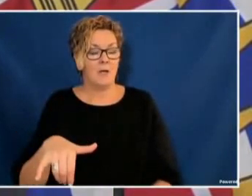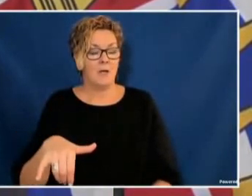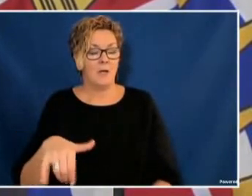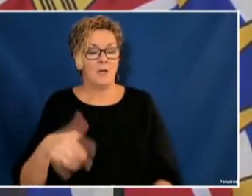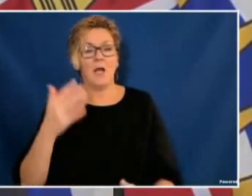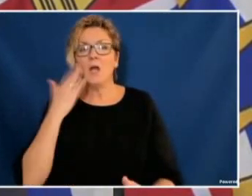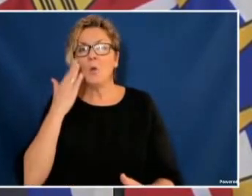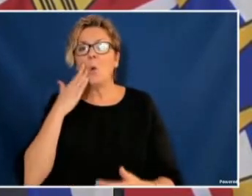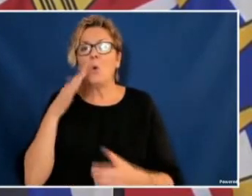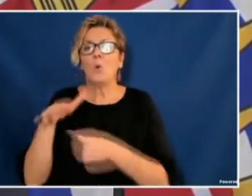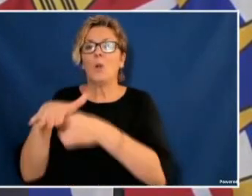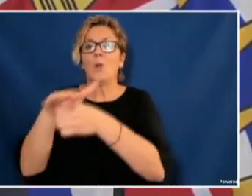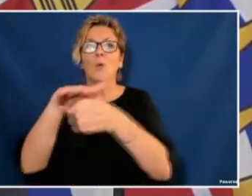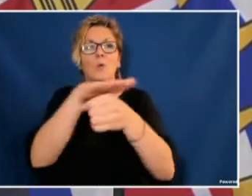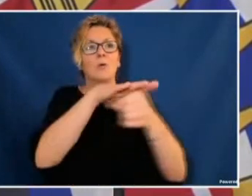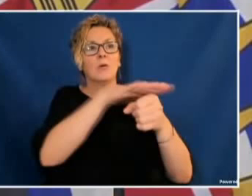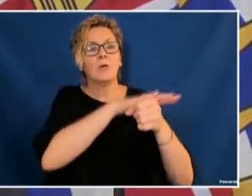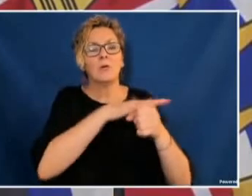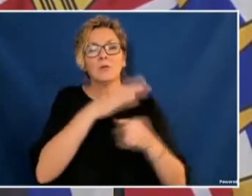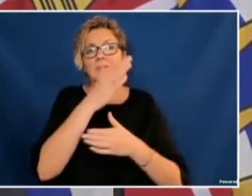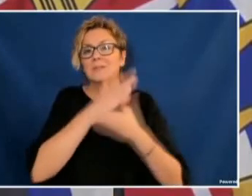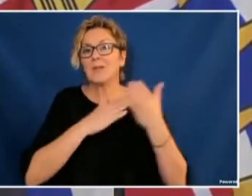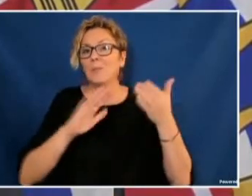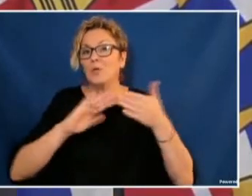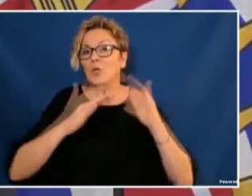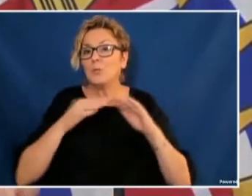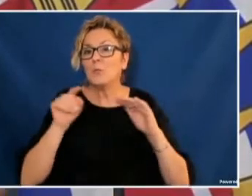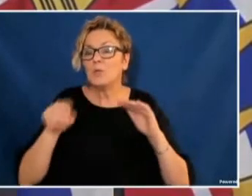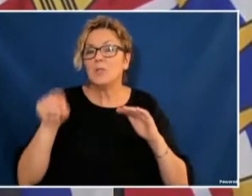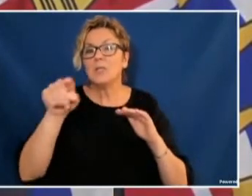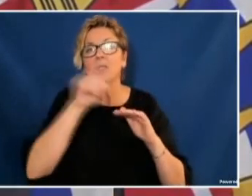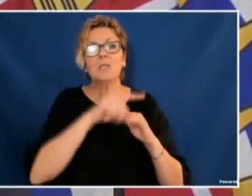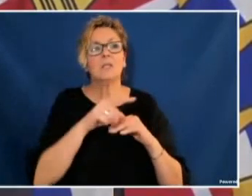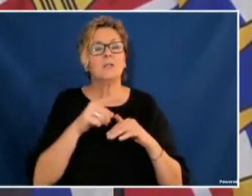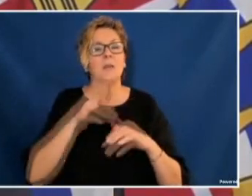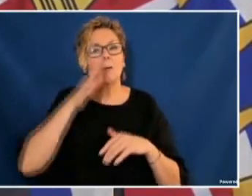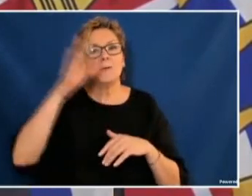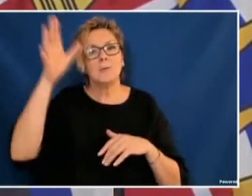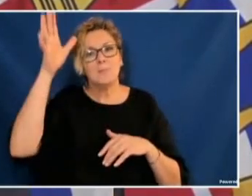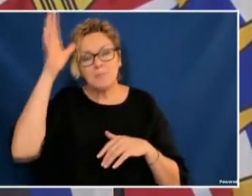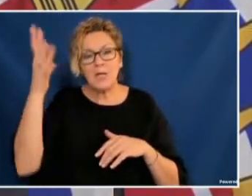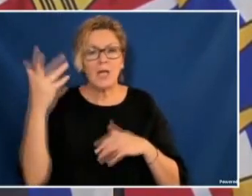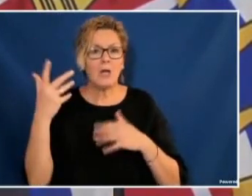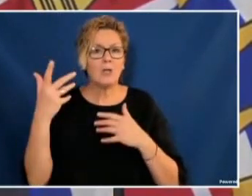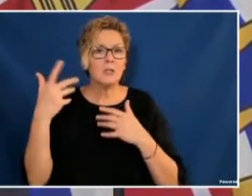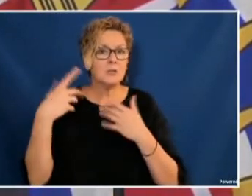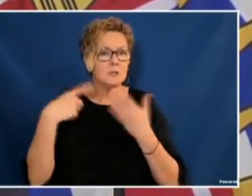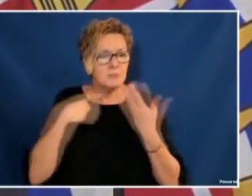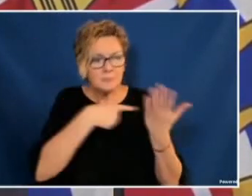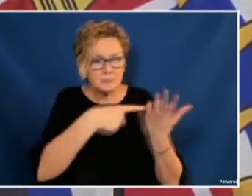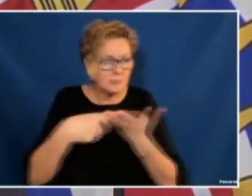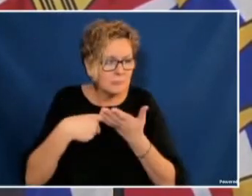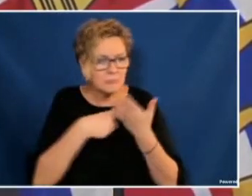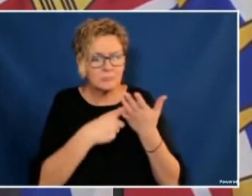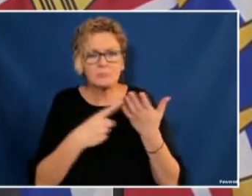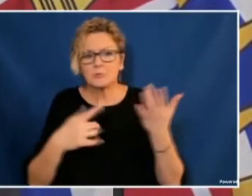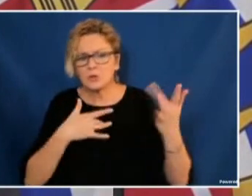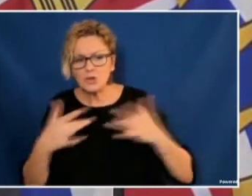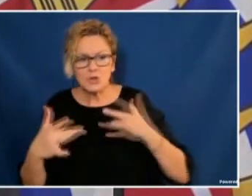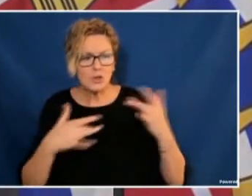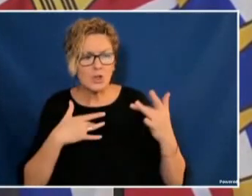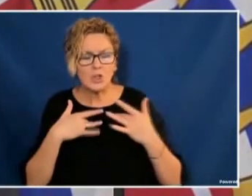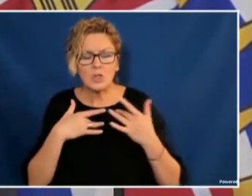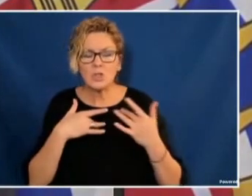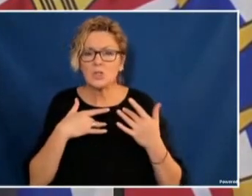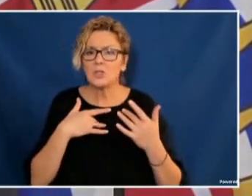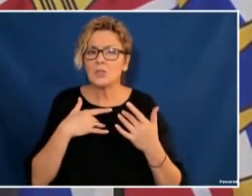those homes. There are teams that we have in place, and in those in particular, Vancouver Coastal and Fraser Health, they have teams with